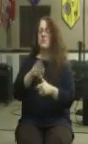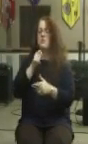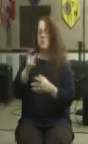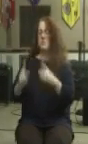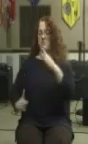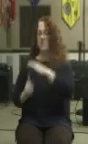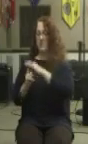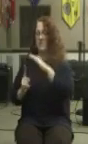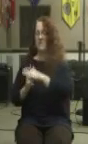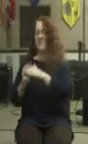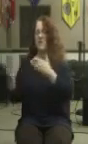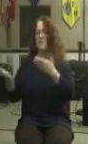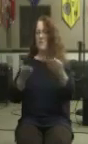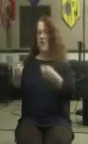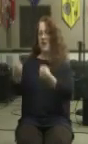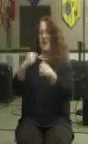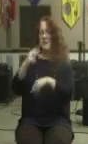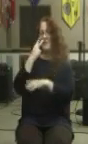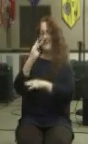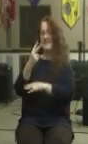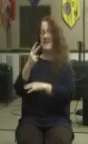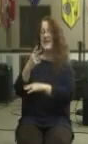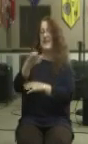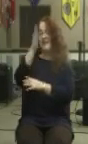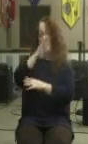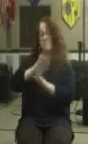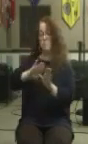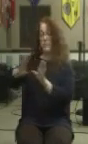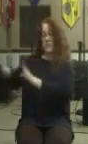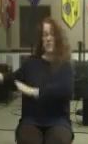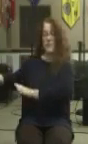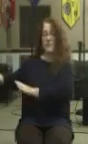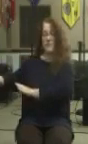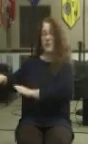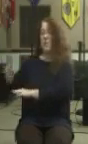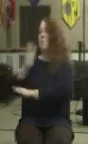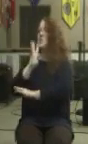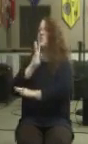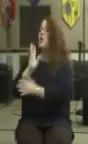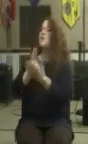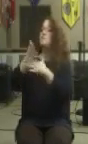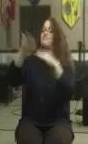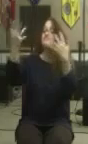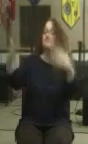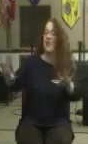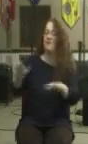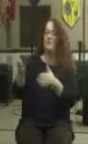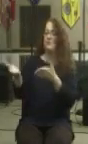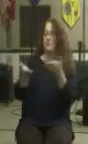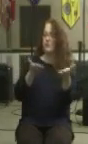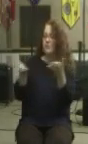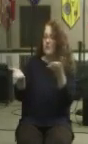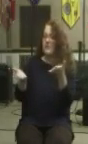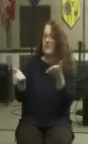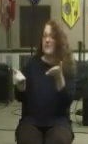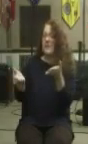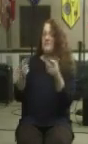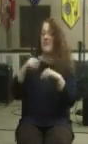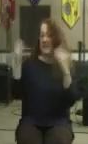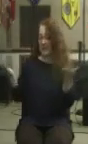year, when we come into service, I came here to see God. Move out of my way. We can talk after